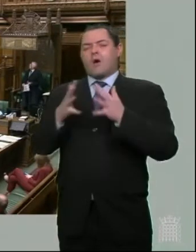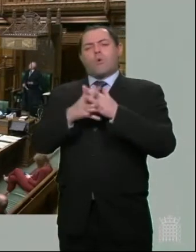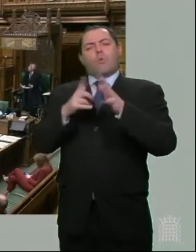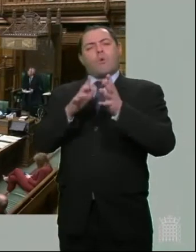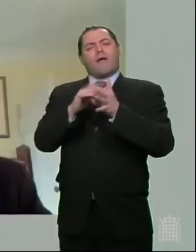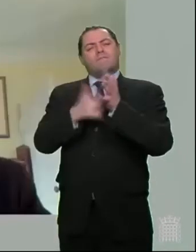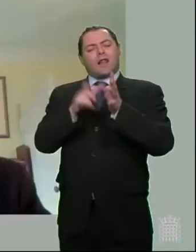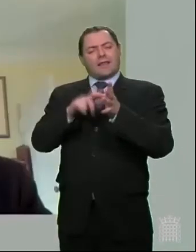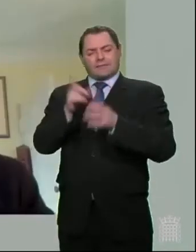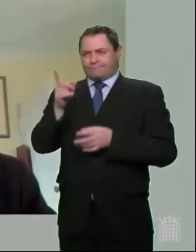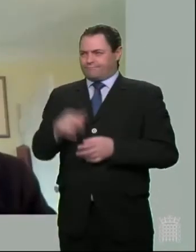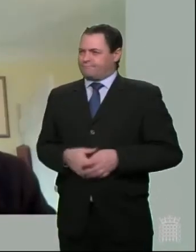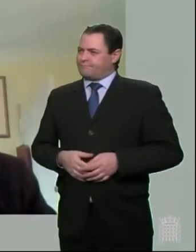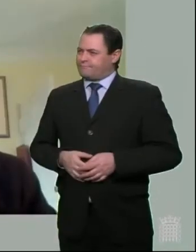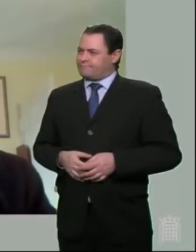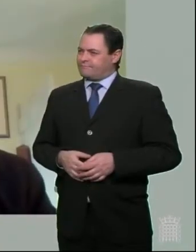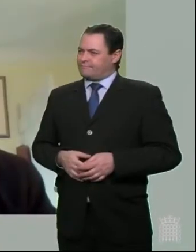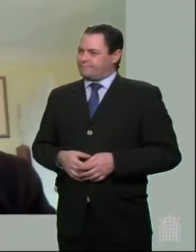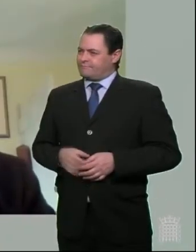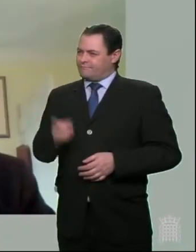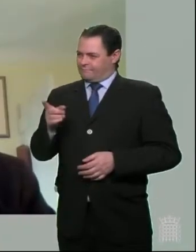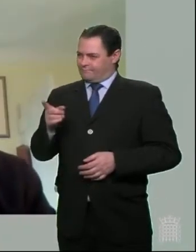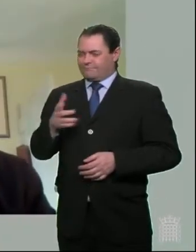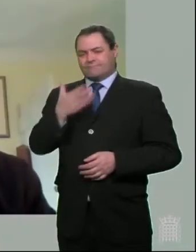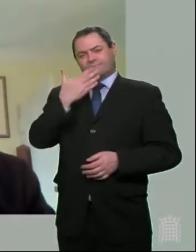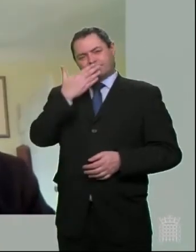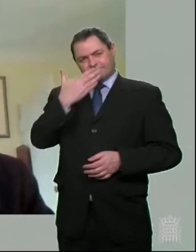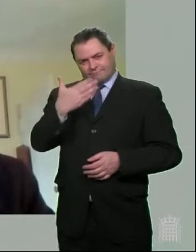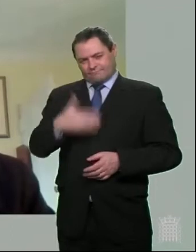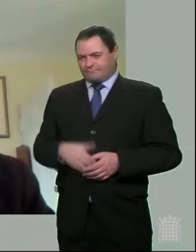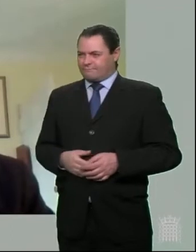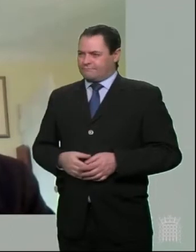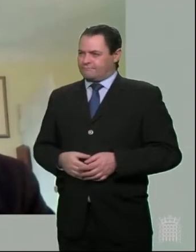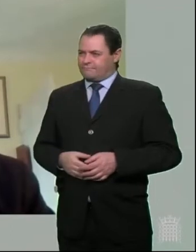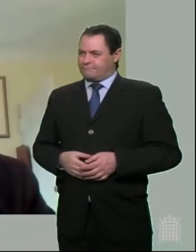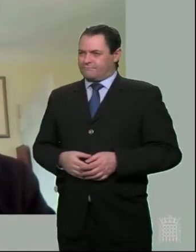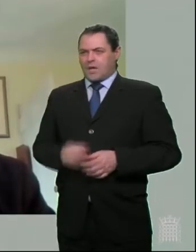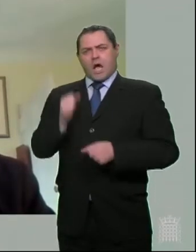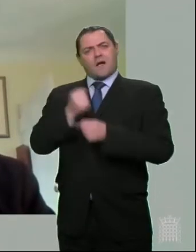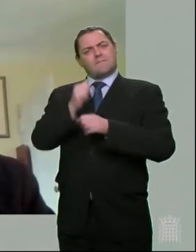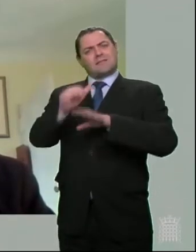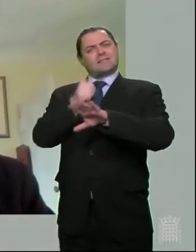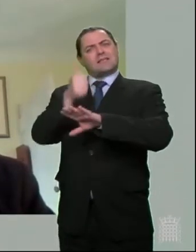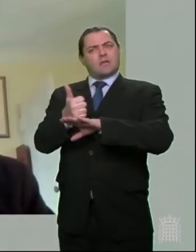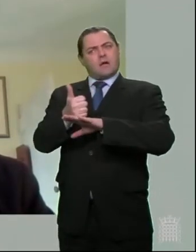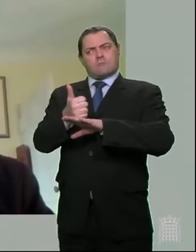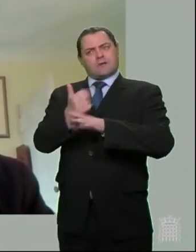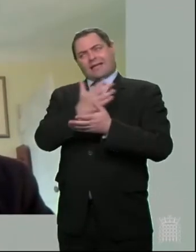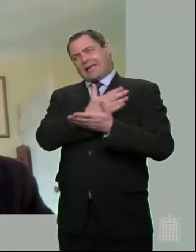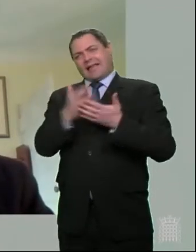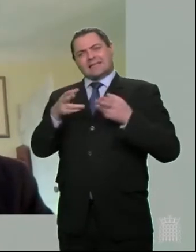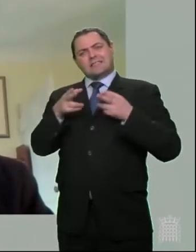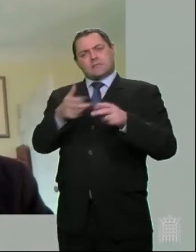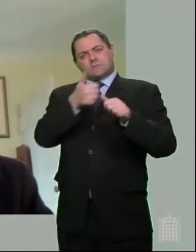Peter Aldis. Thank you very much, Mr. Speaker. The government have put in place an extensive system of support to